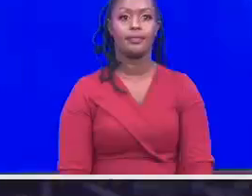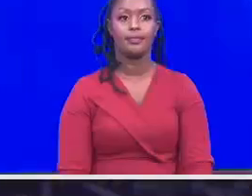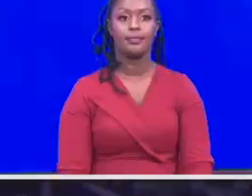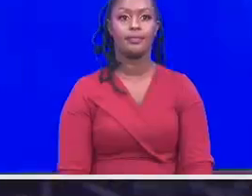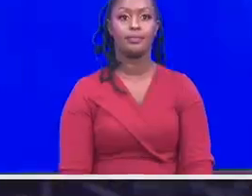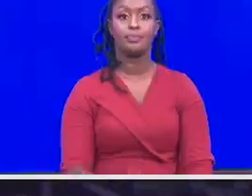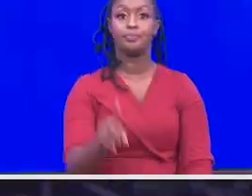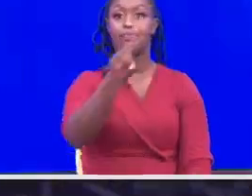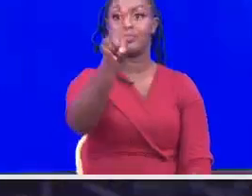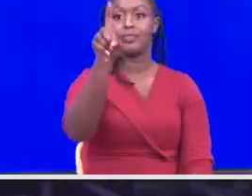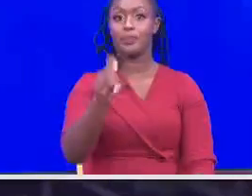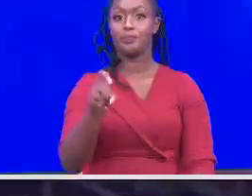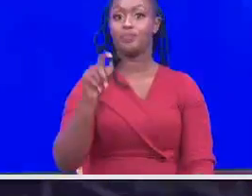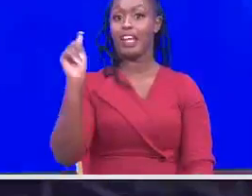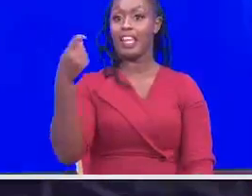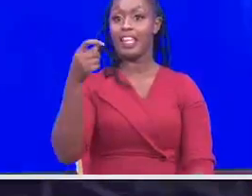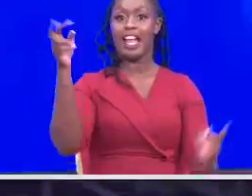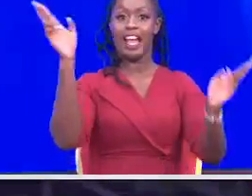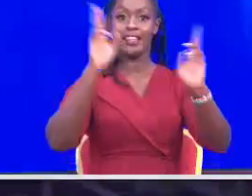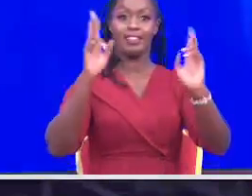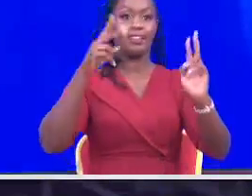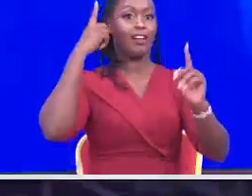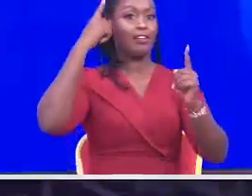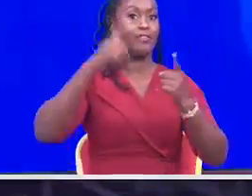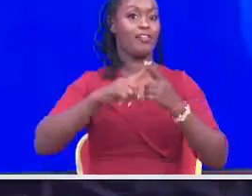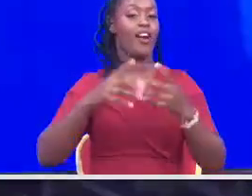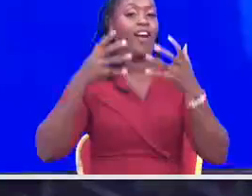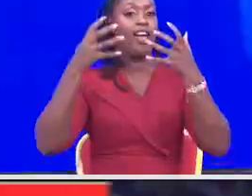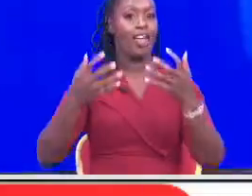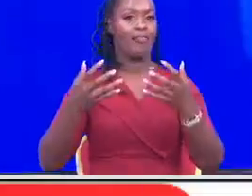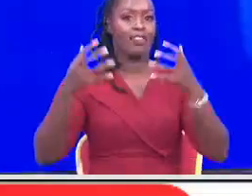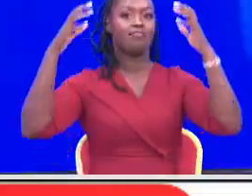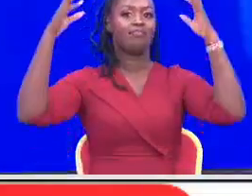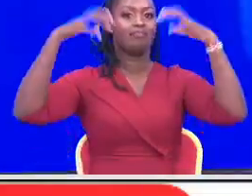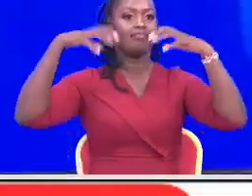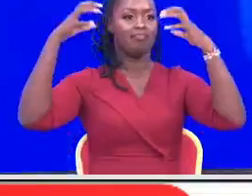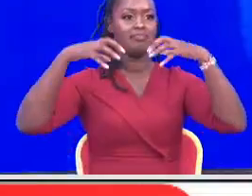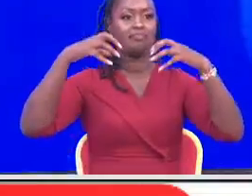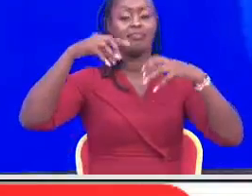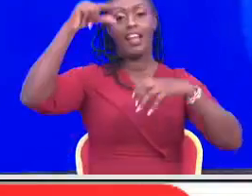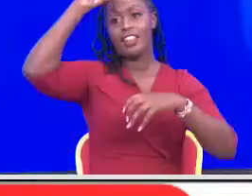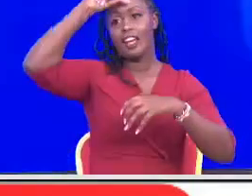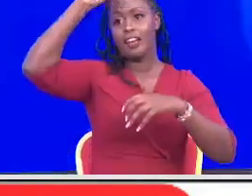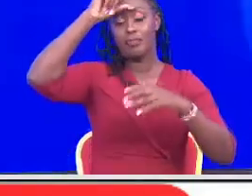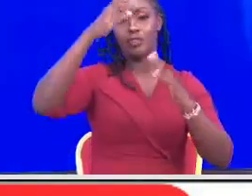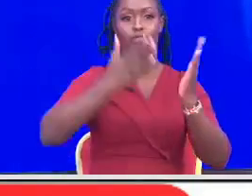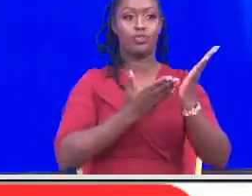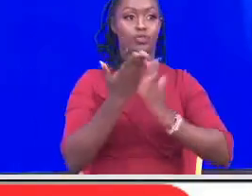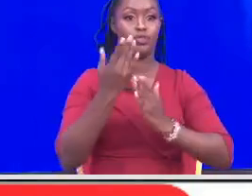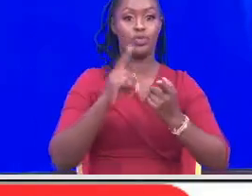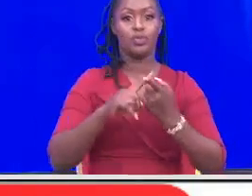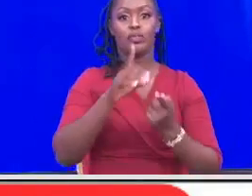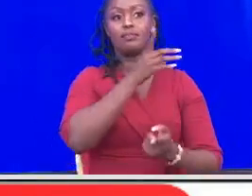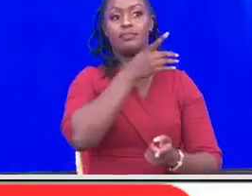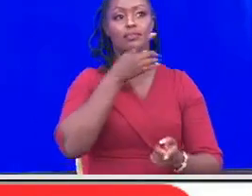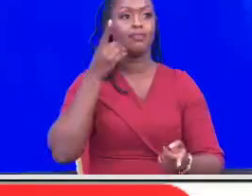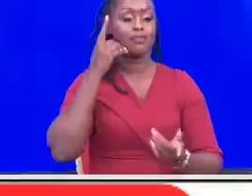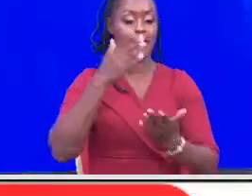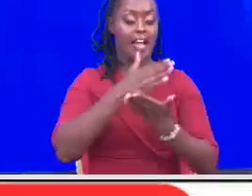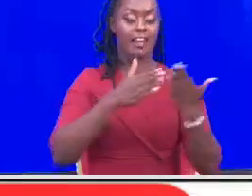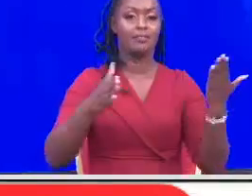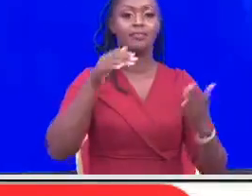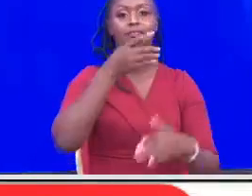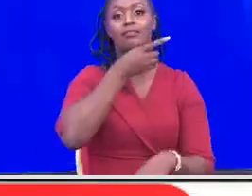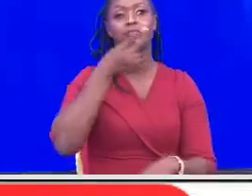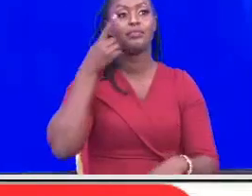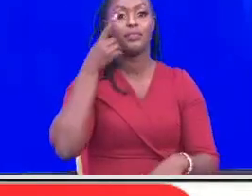question is, Kenya ready for El Nino? Well, the government, through the Ministry of Arid and Semi-Arid Lands, says that it will